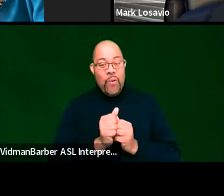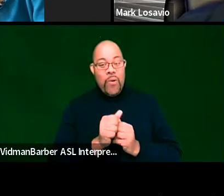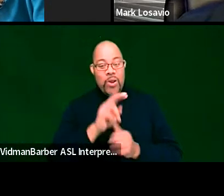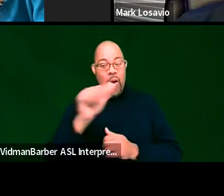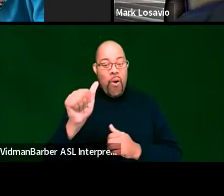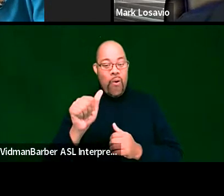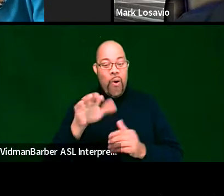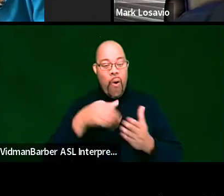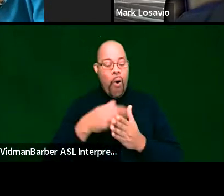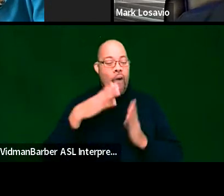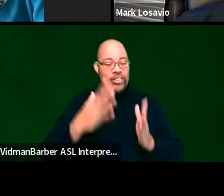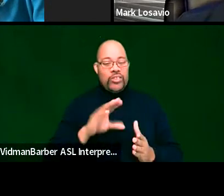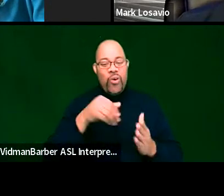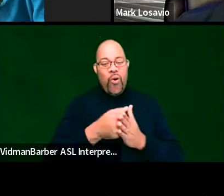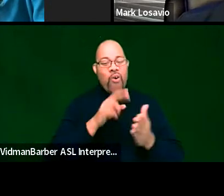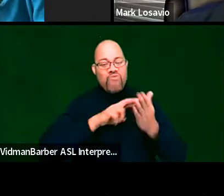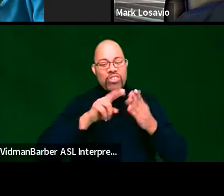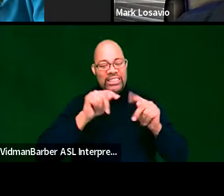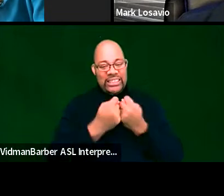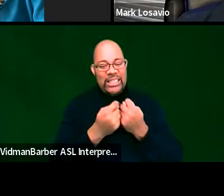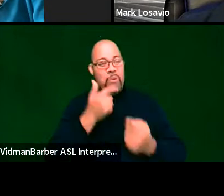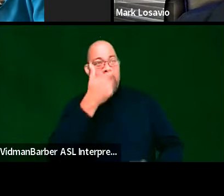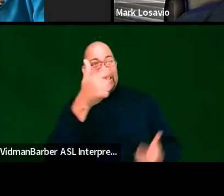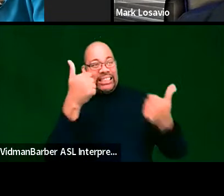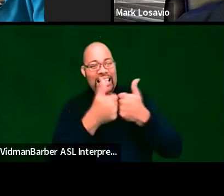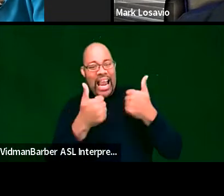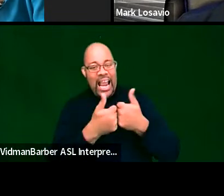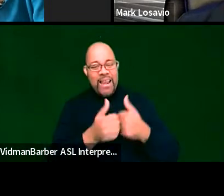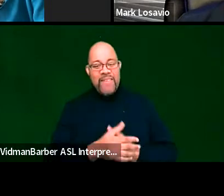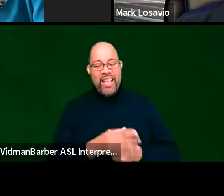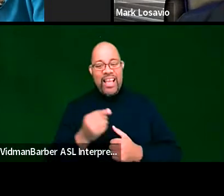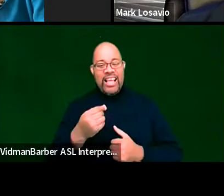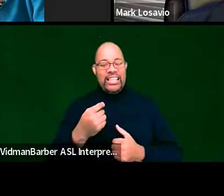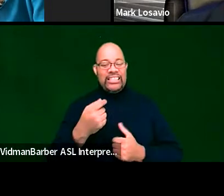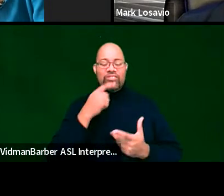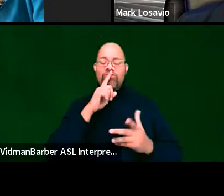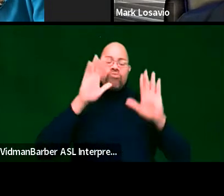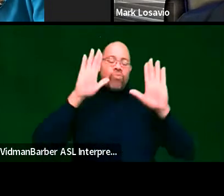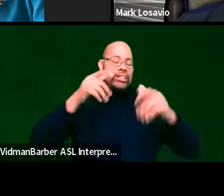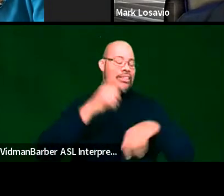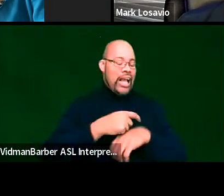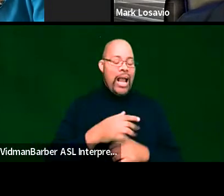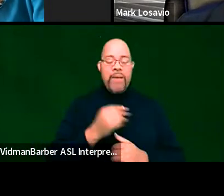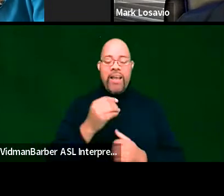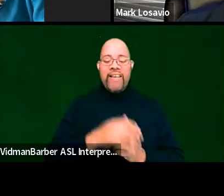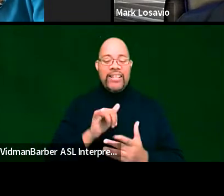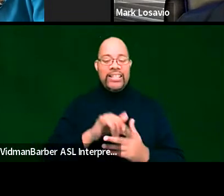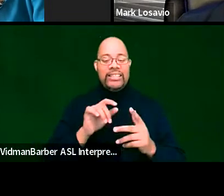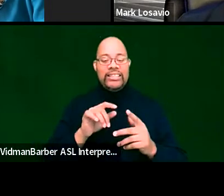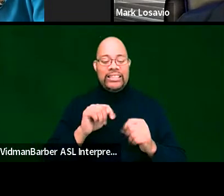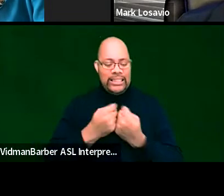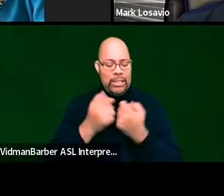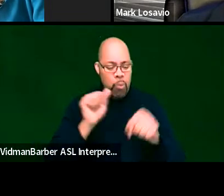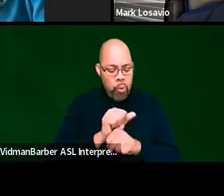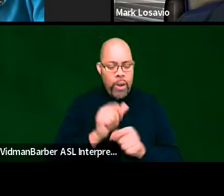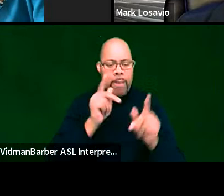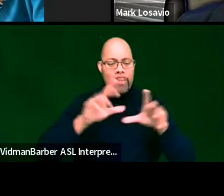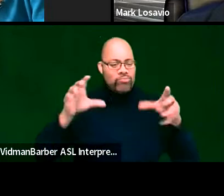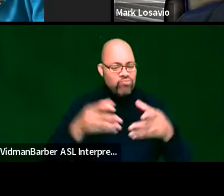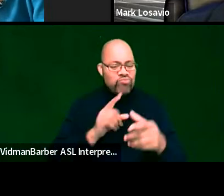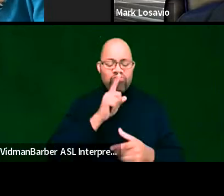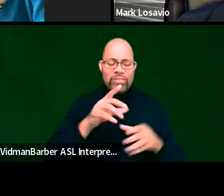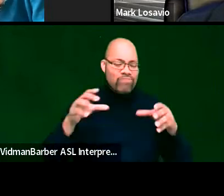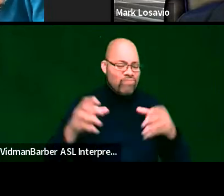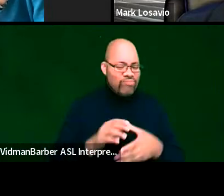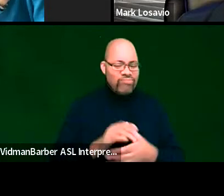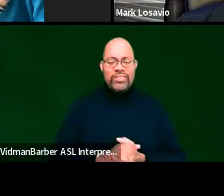Corps officers and all our research team there watching that game, and had just a great time there. And it was just that teamwork and people aspects really came